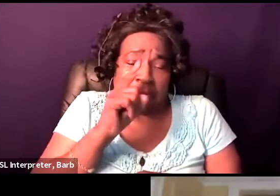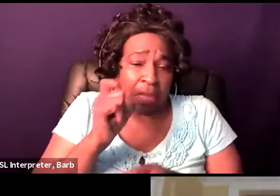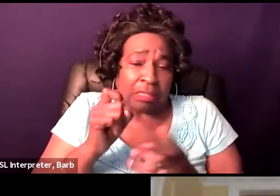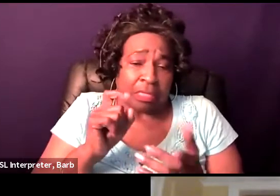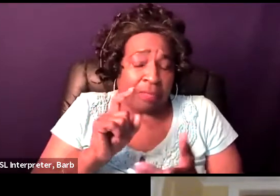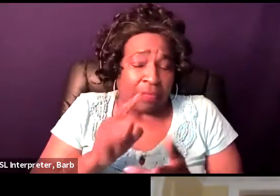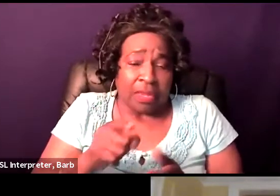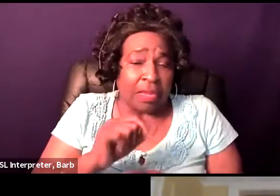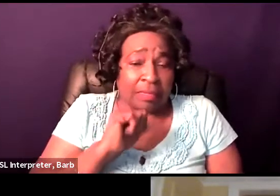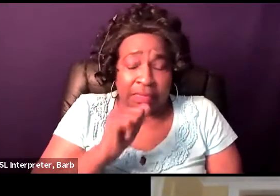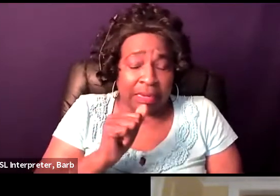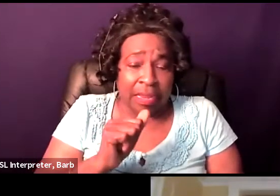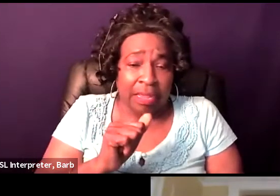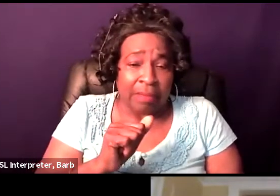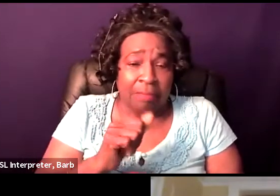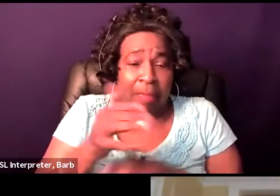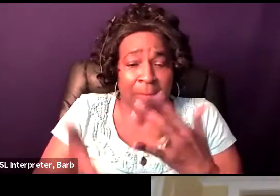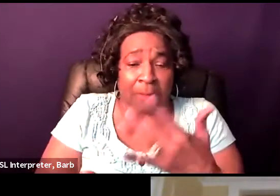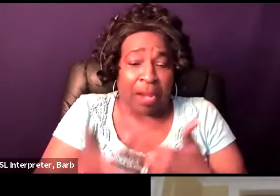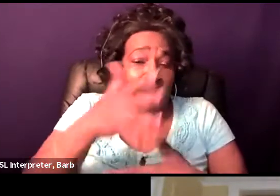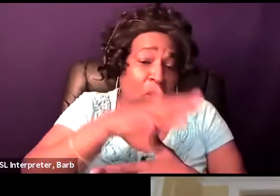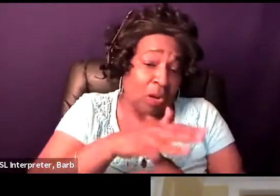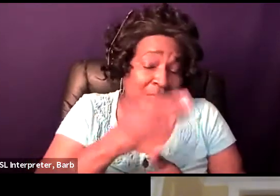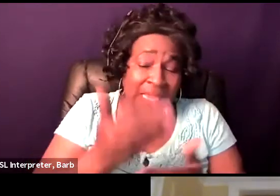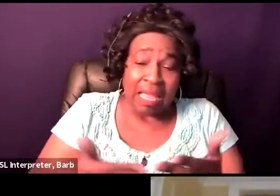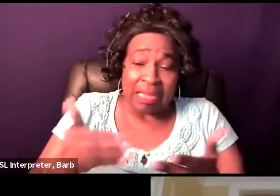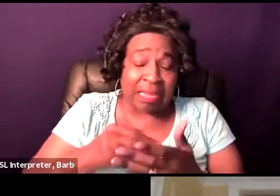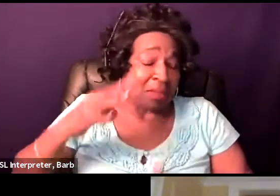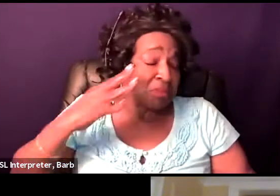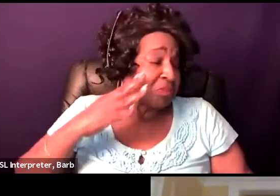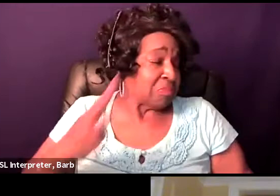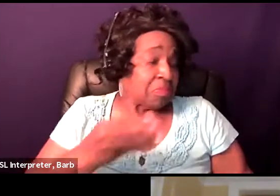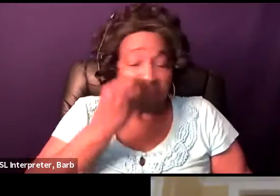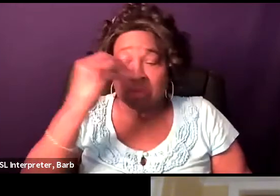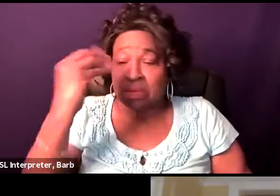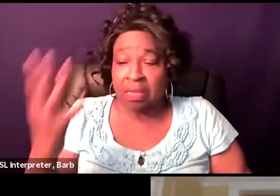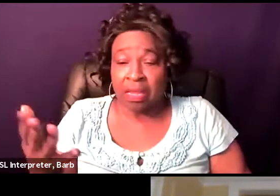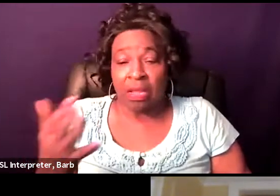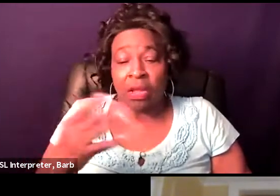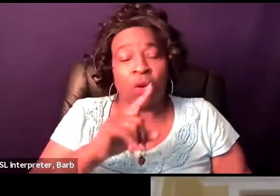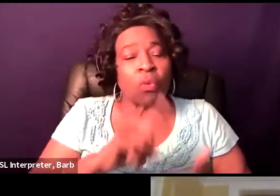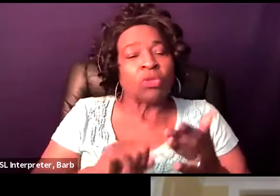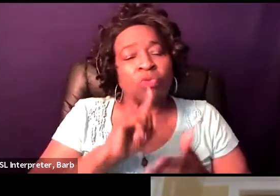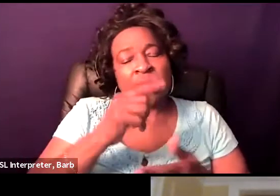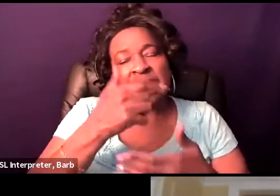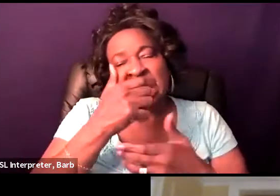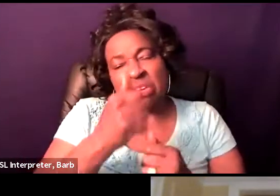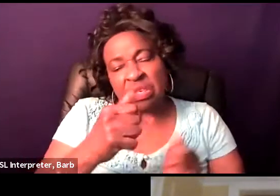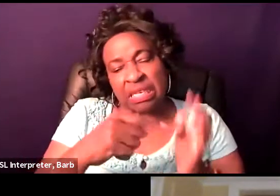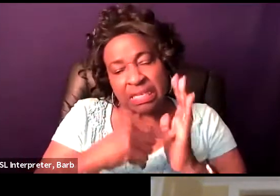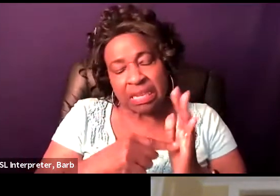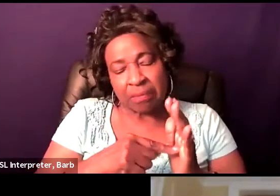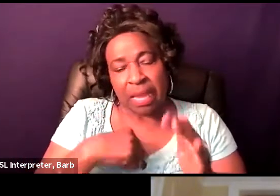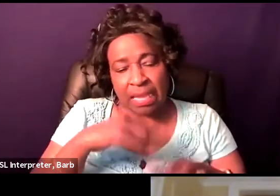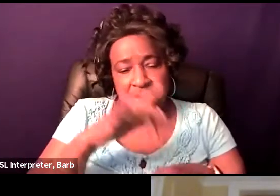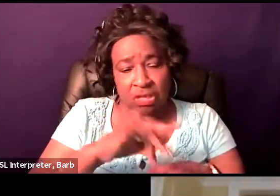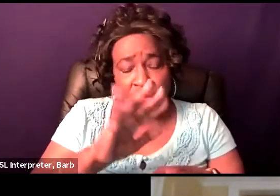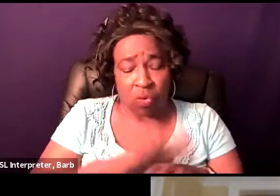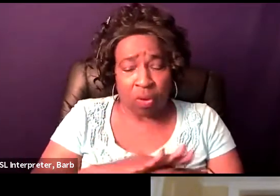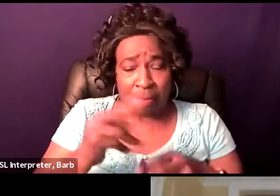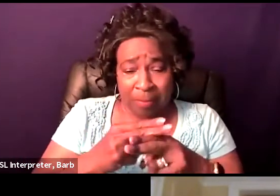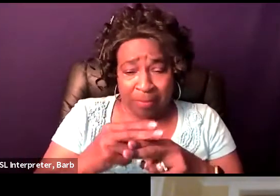they're not being prioritized. It's, again, that indifference. But what's interesting, there's an example that I touch on briefly in my book